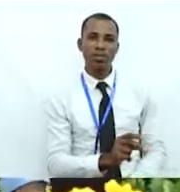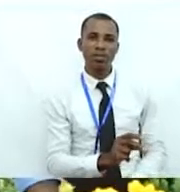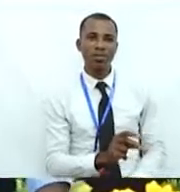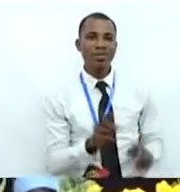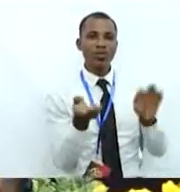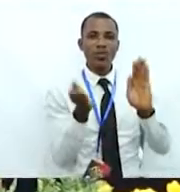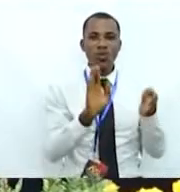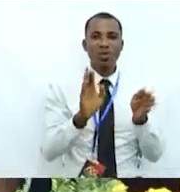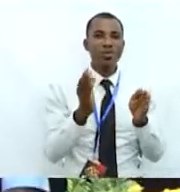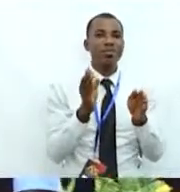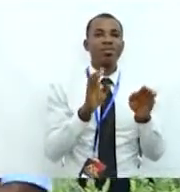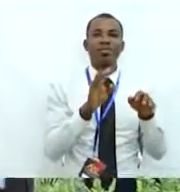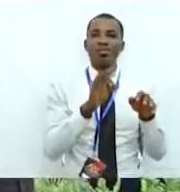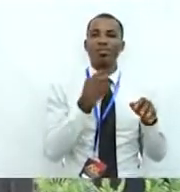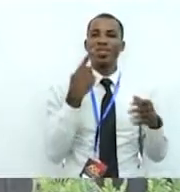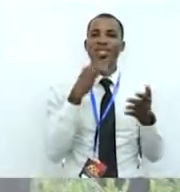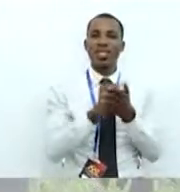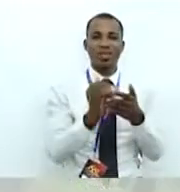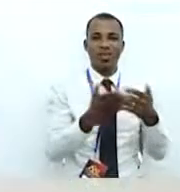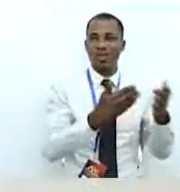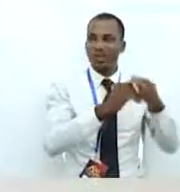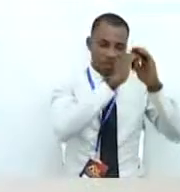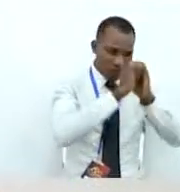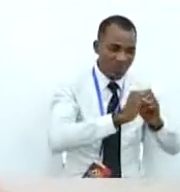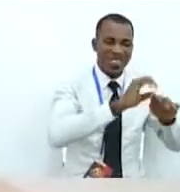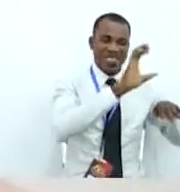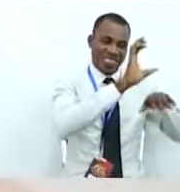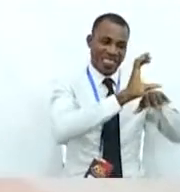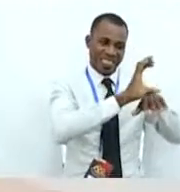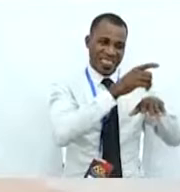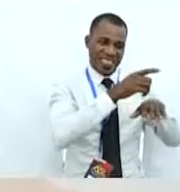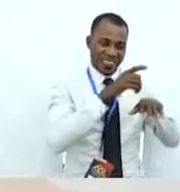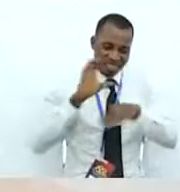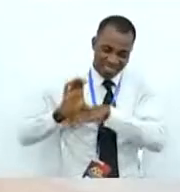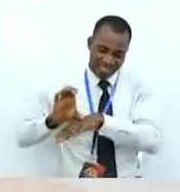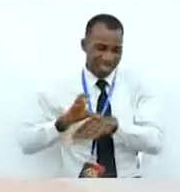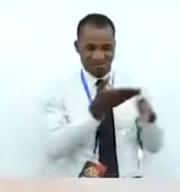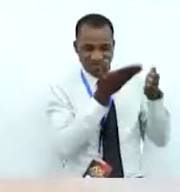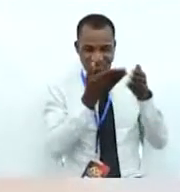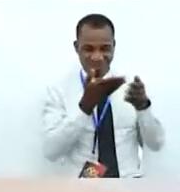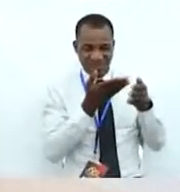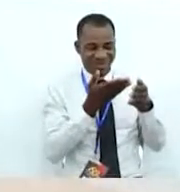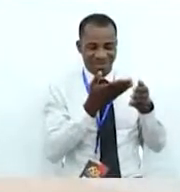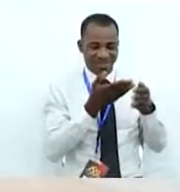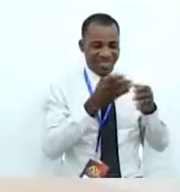is saying that things that we use to worship God cannot be sent to the